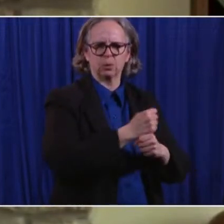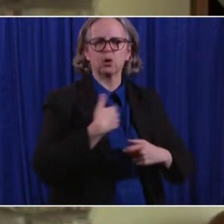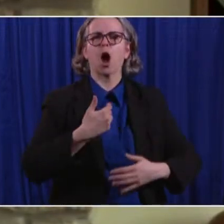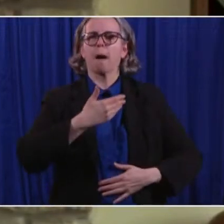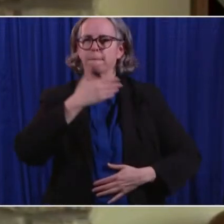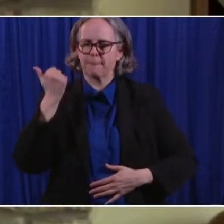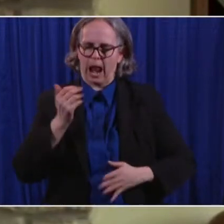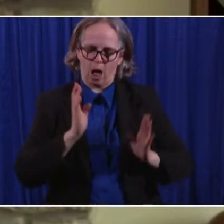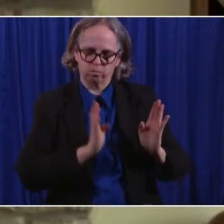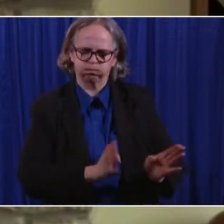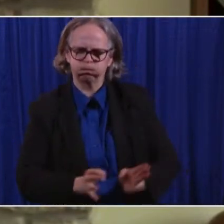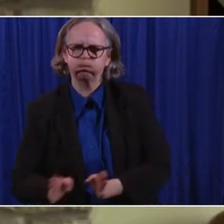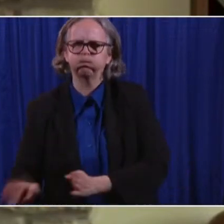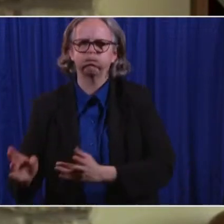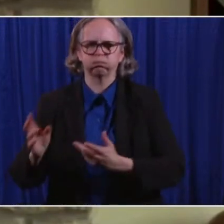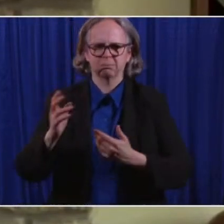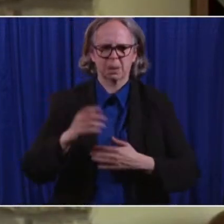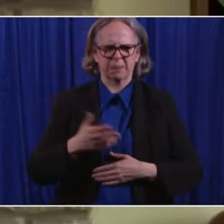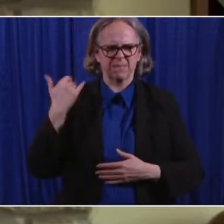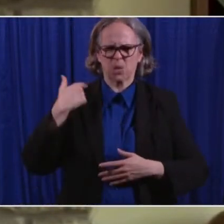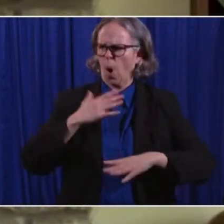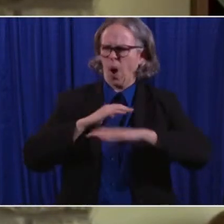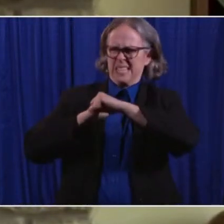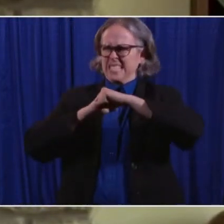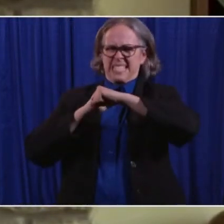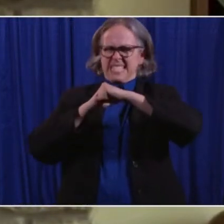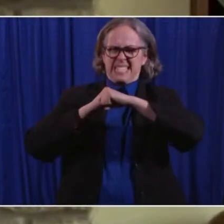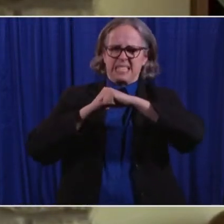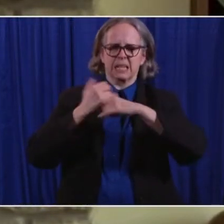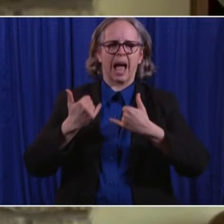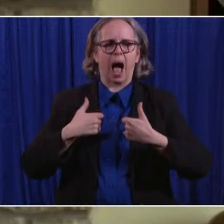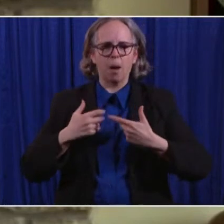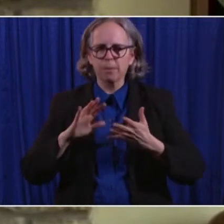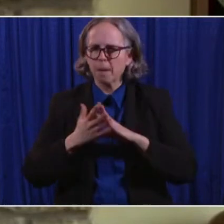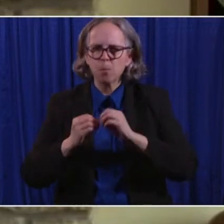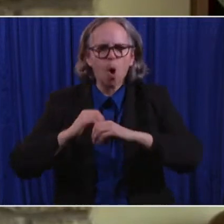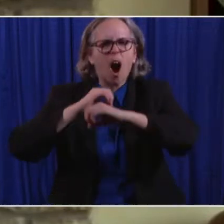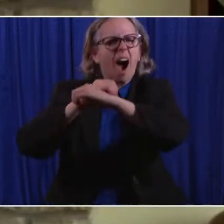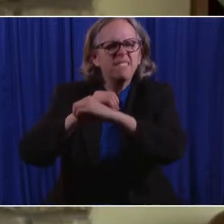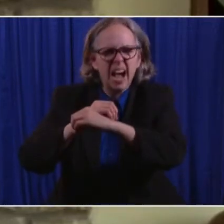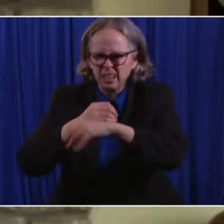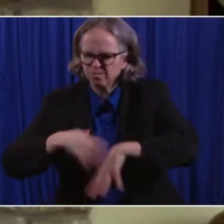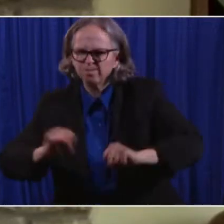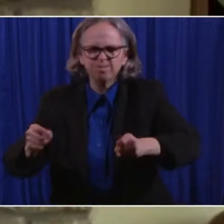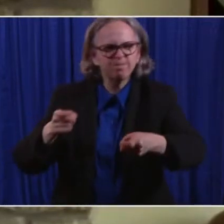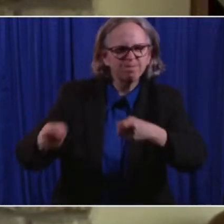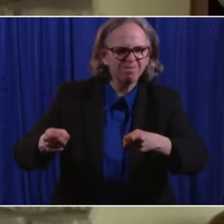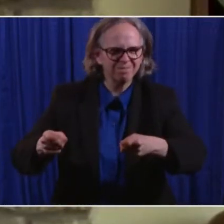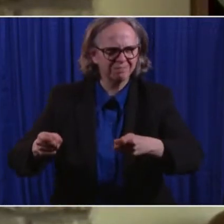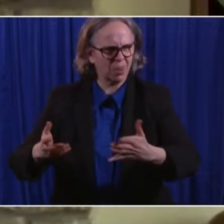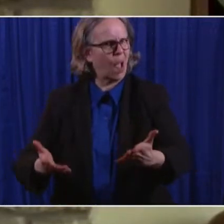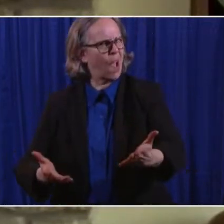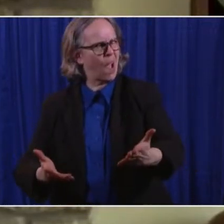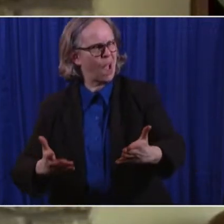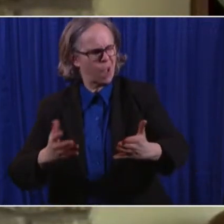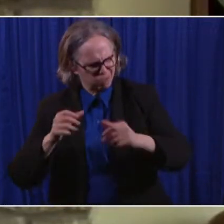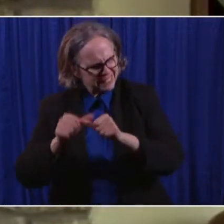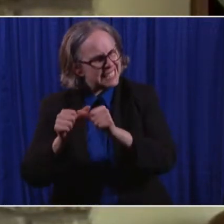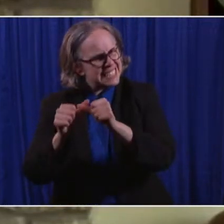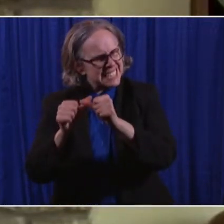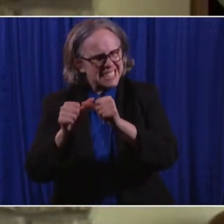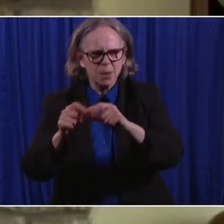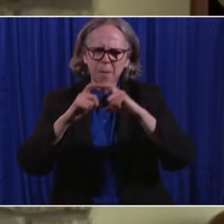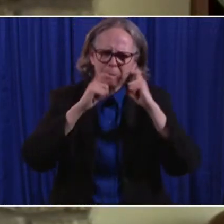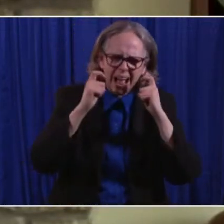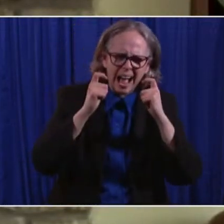on offense. We're moving forward. We just have to continue to move forward, to keep our mask on, keep defense at the same time we've got